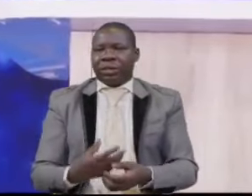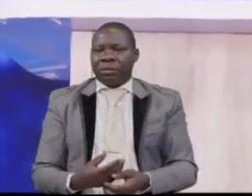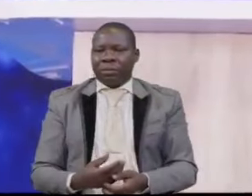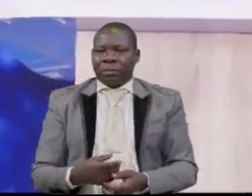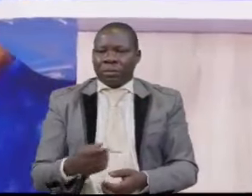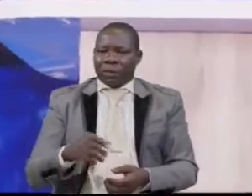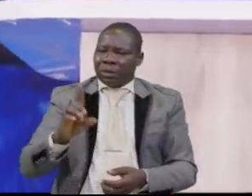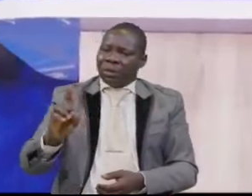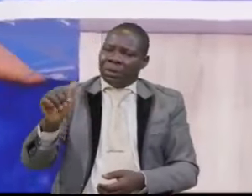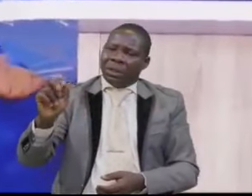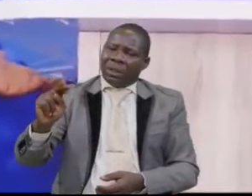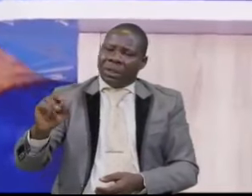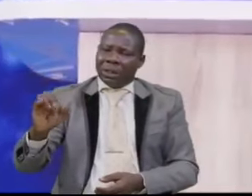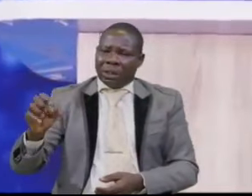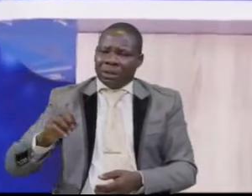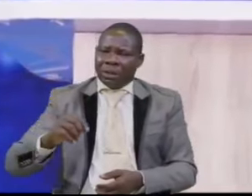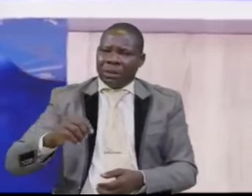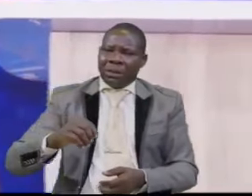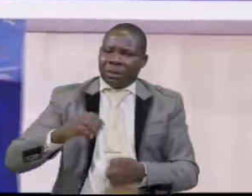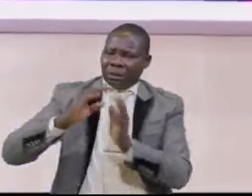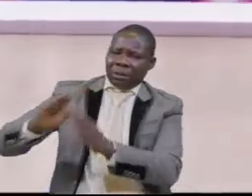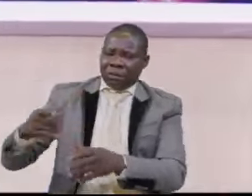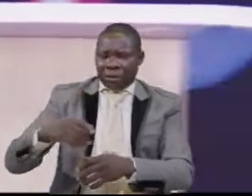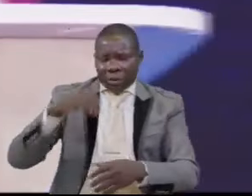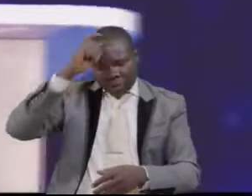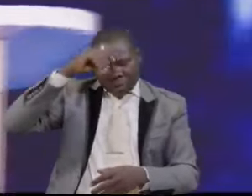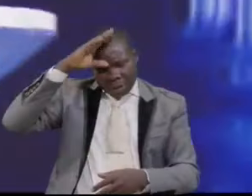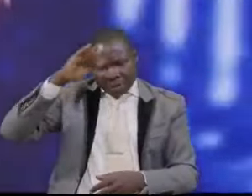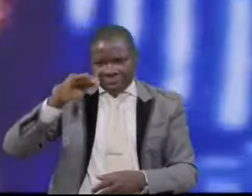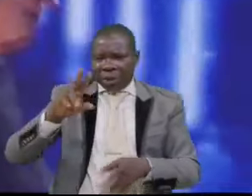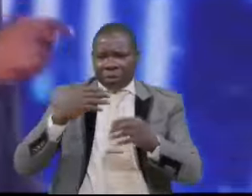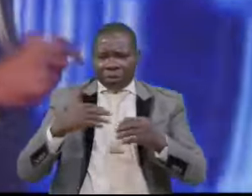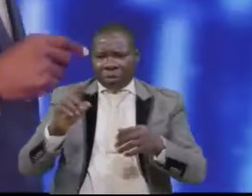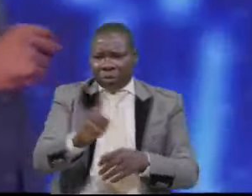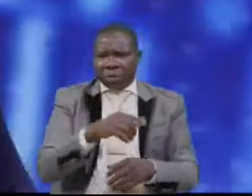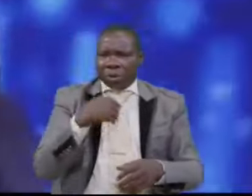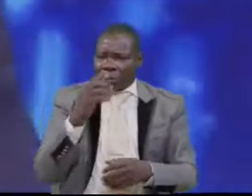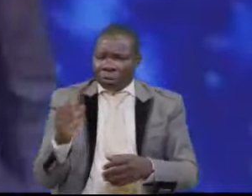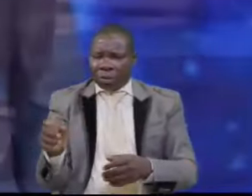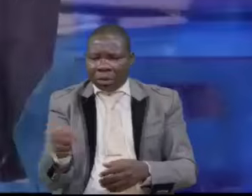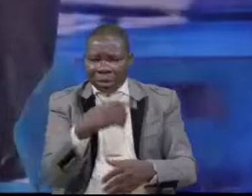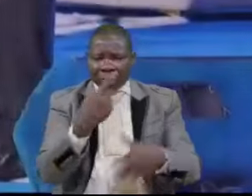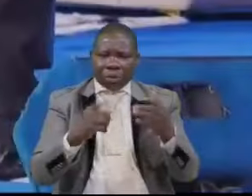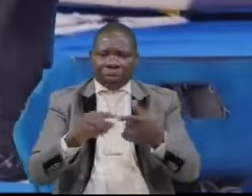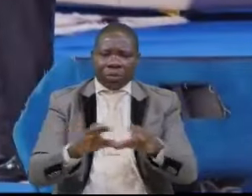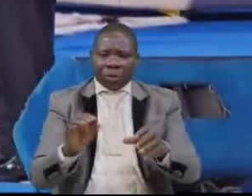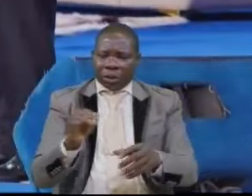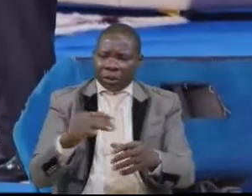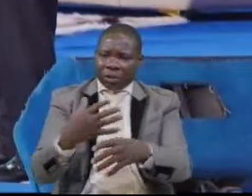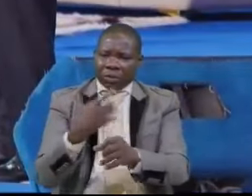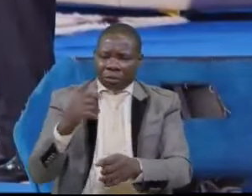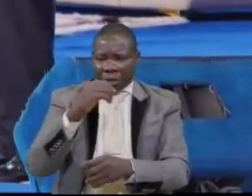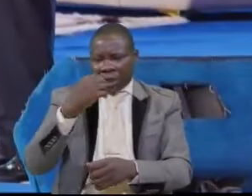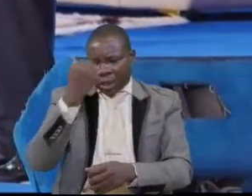wise men. Nobody told him what to do. He took initiative. You know, in life, if you're going to excel like